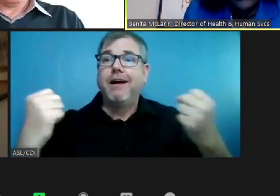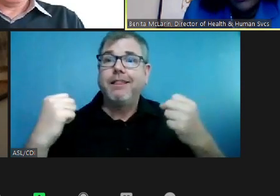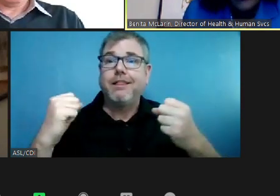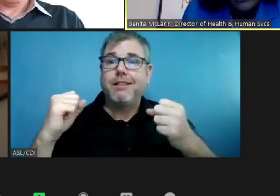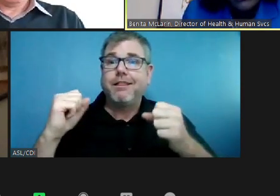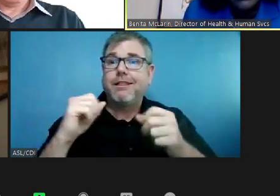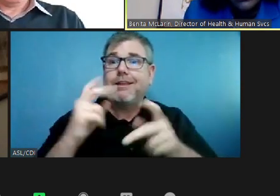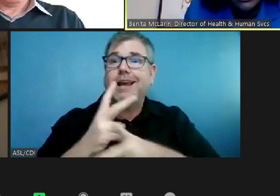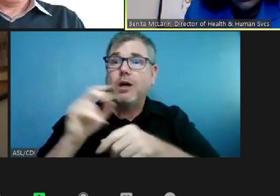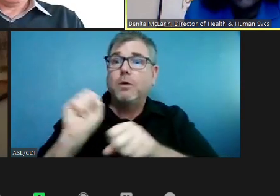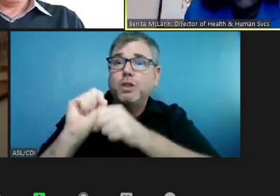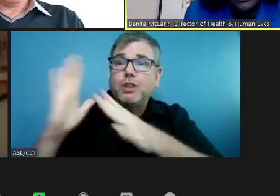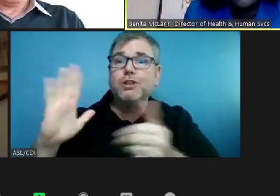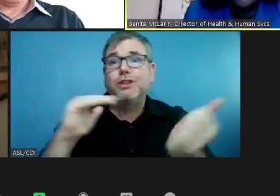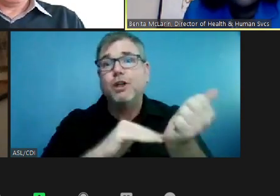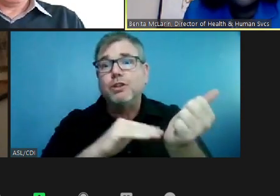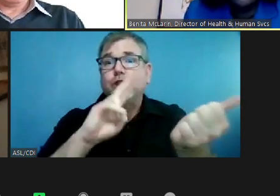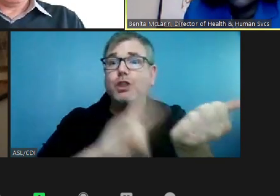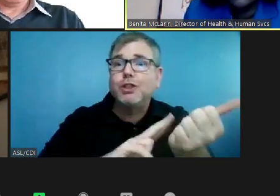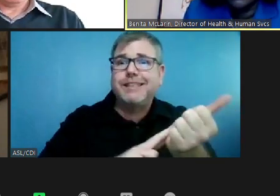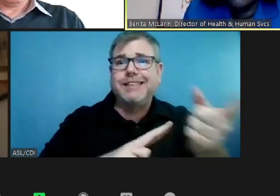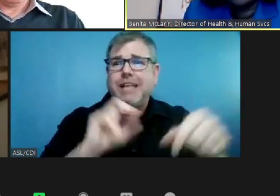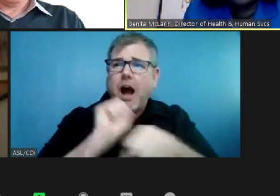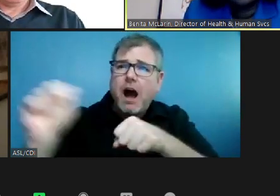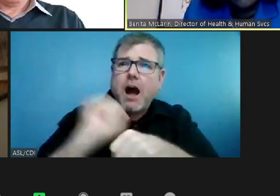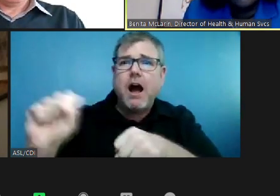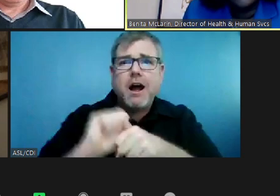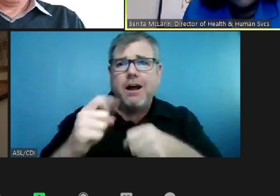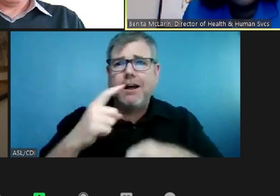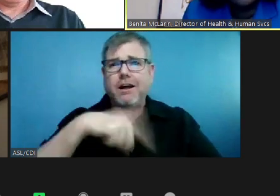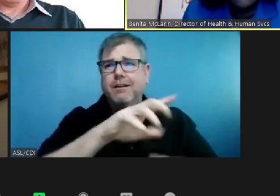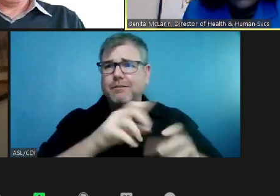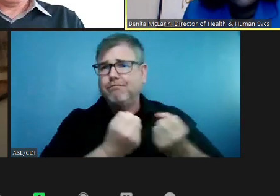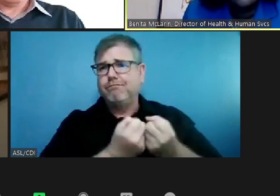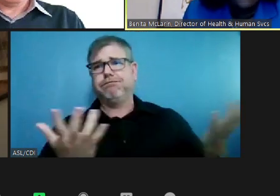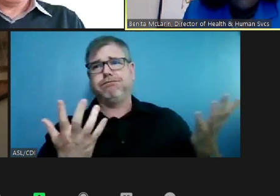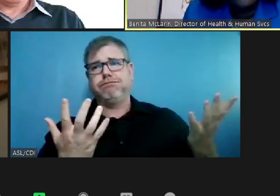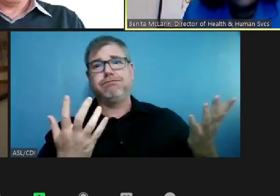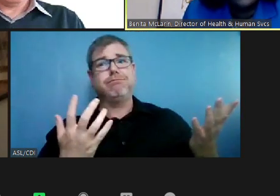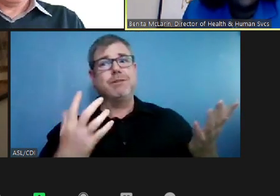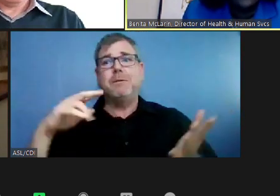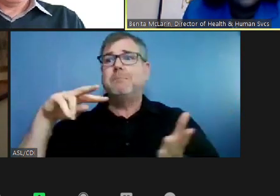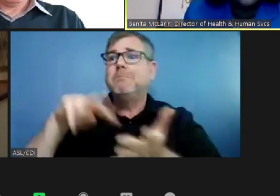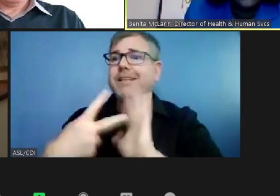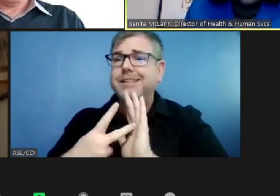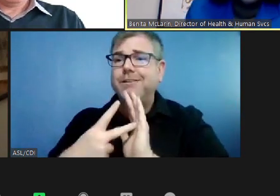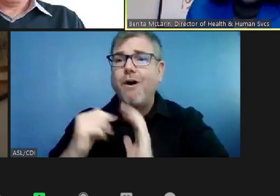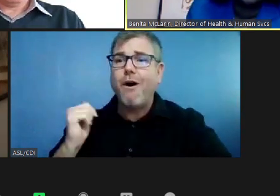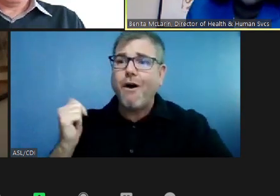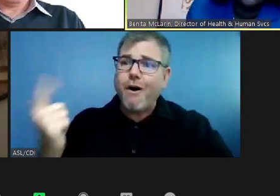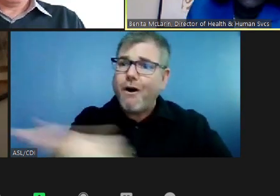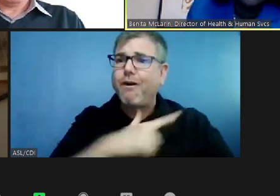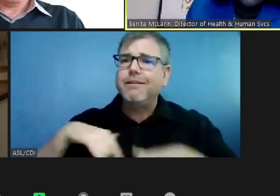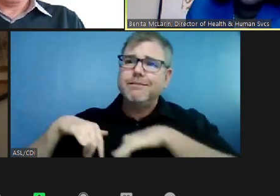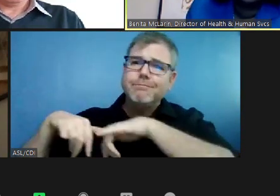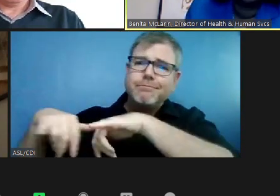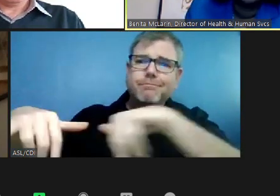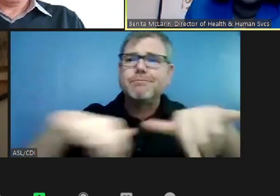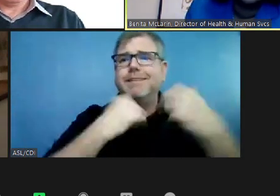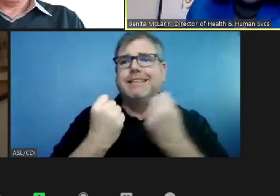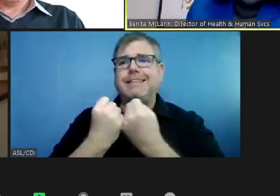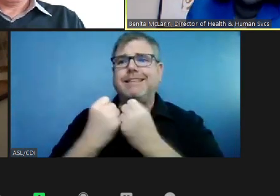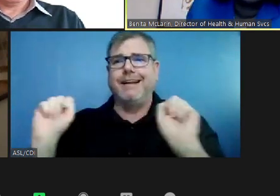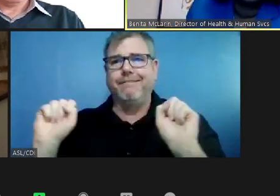have to do our part in trying to stem this virus from moving forward. So I encourage you all